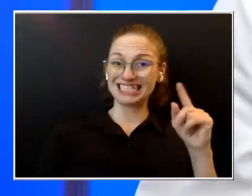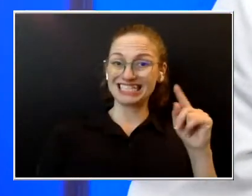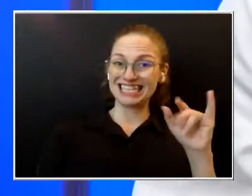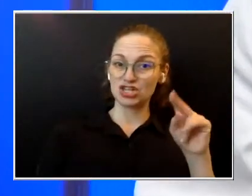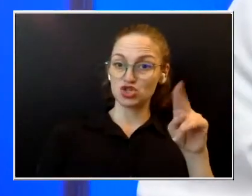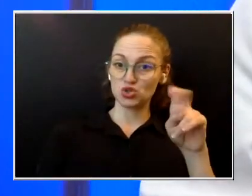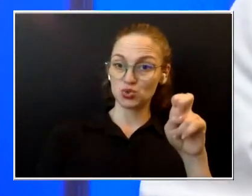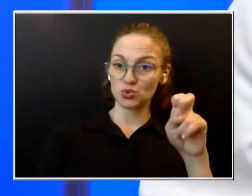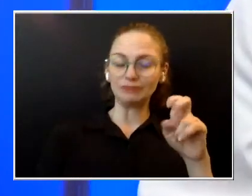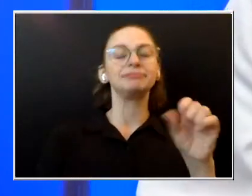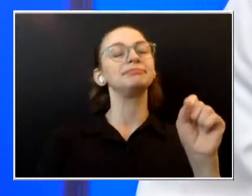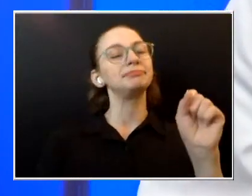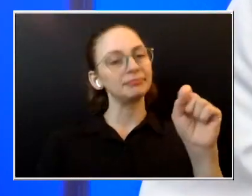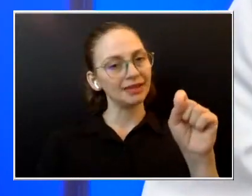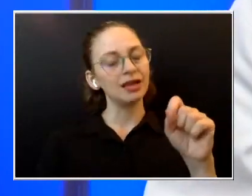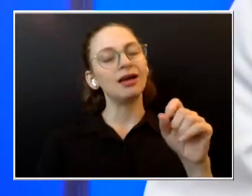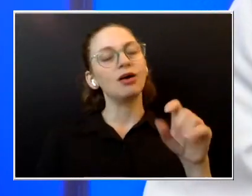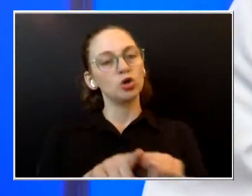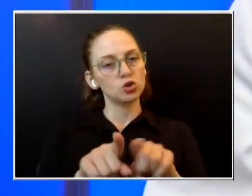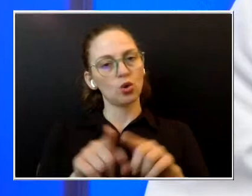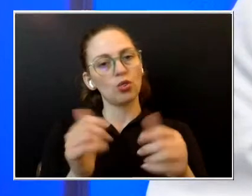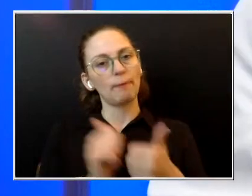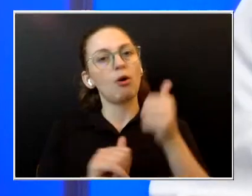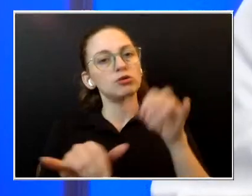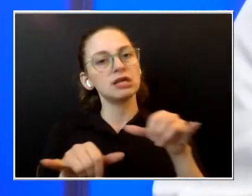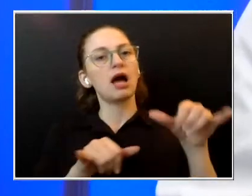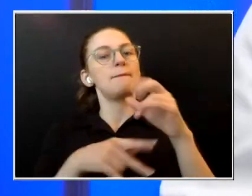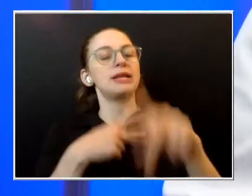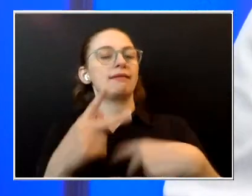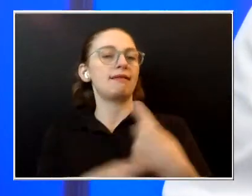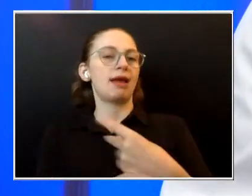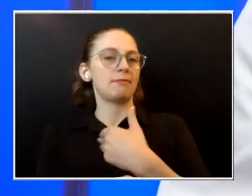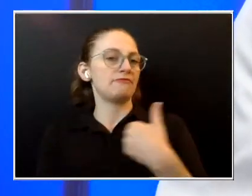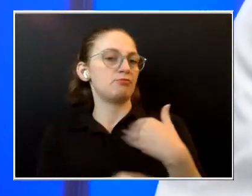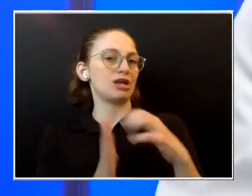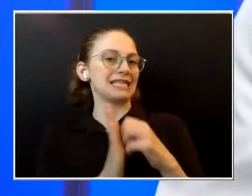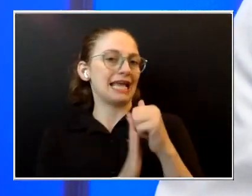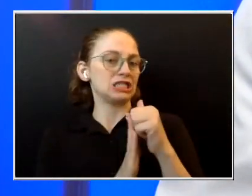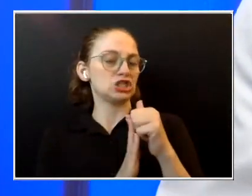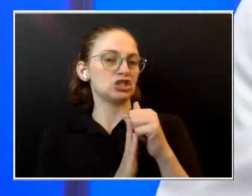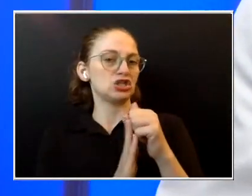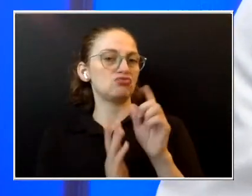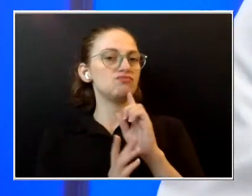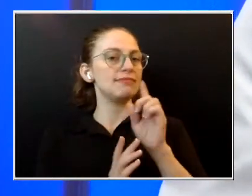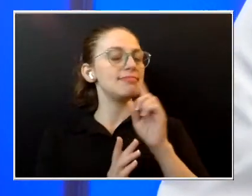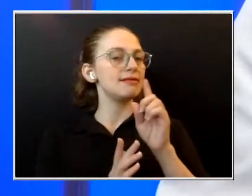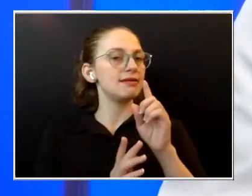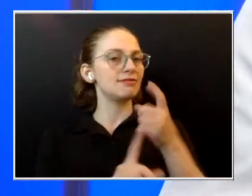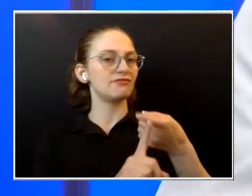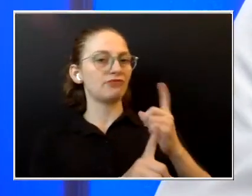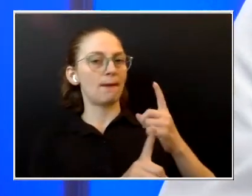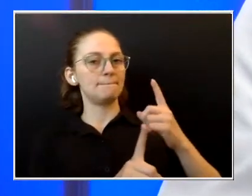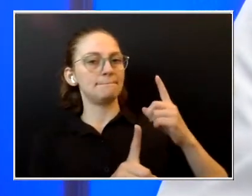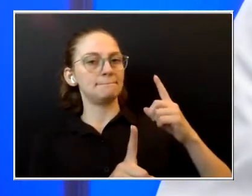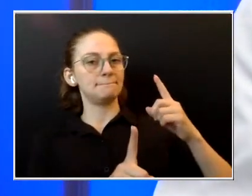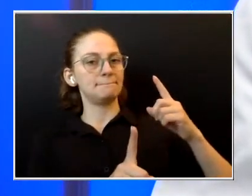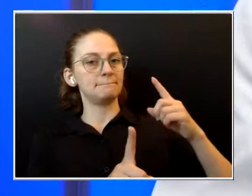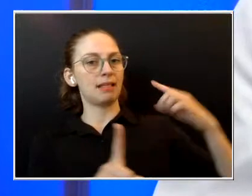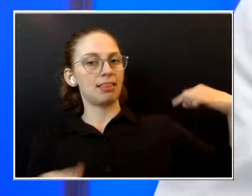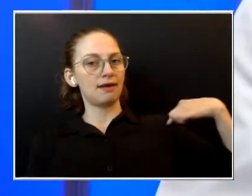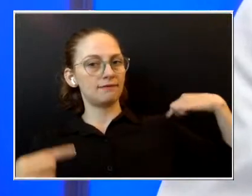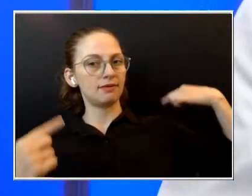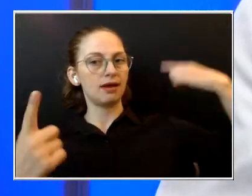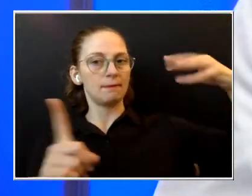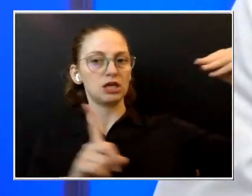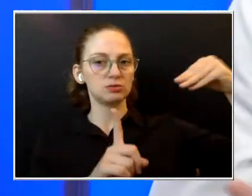cancer, these hormone-driven breast cancers, really are a result of lifetime exposure to sex hormones, estrogen, progesterone.